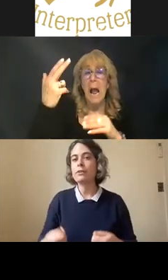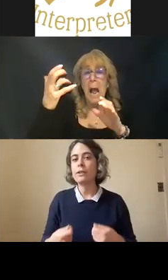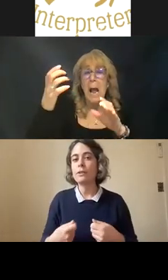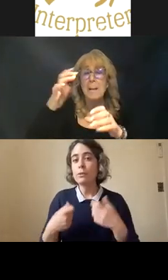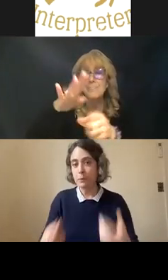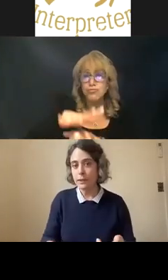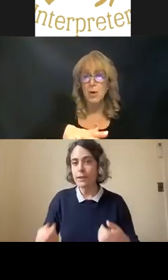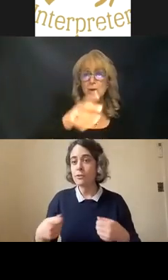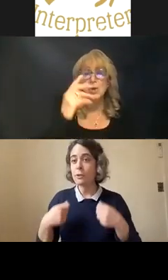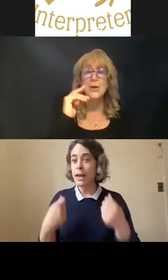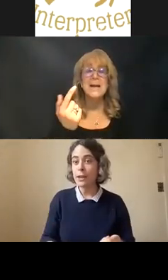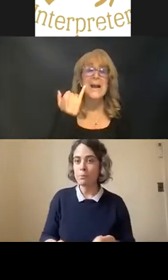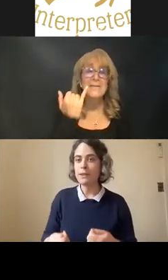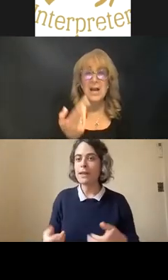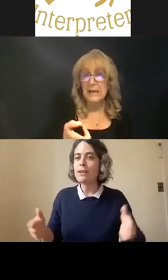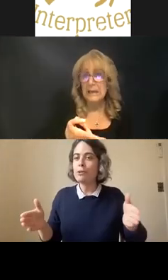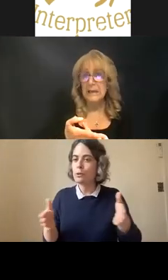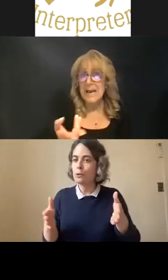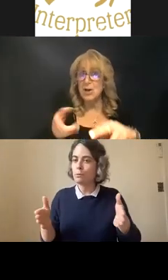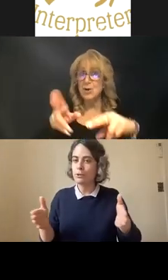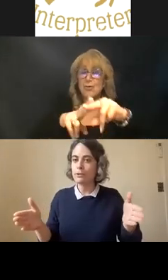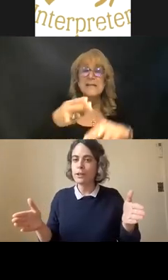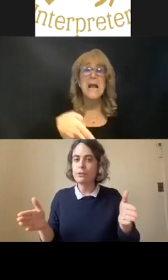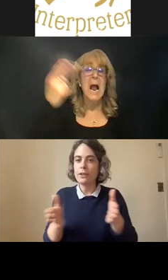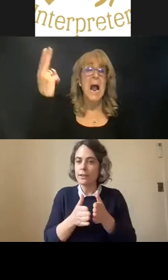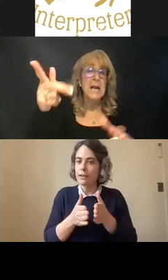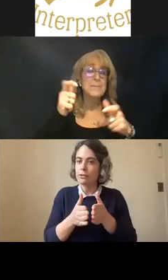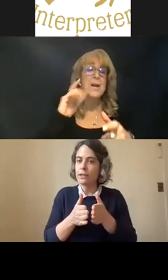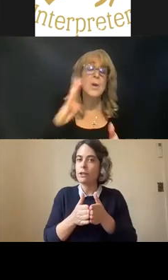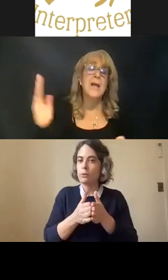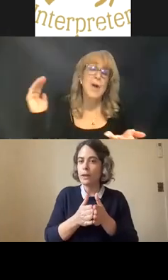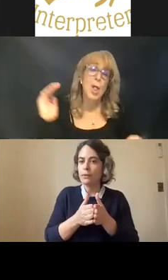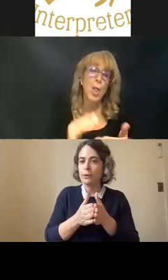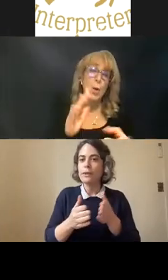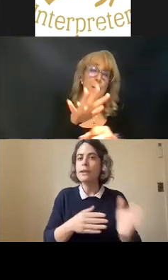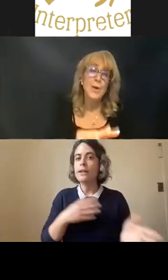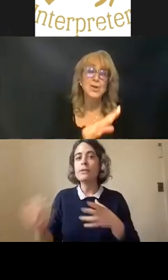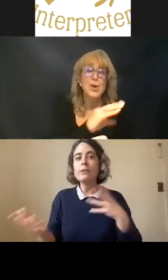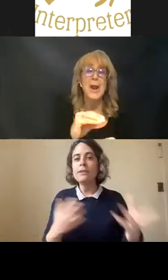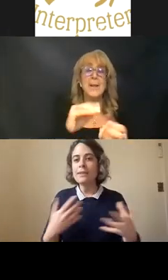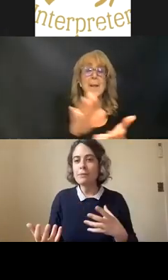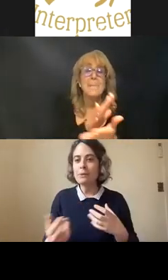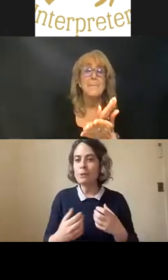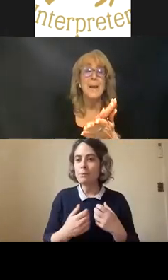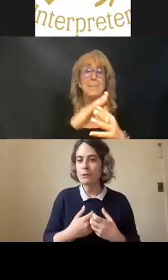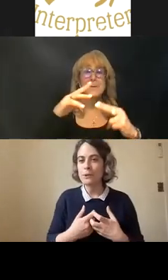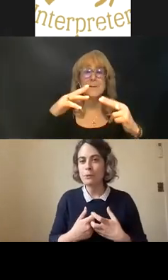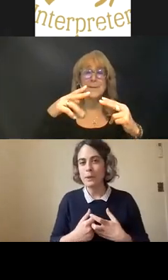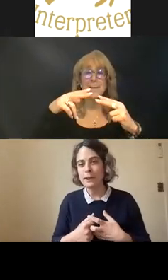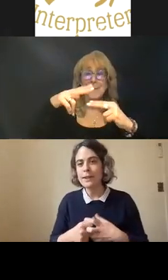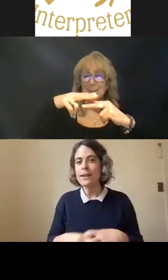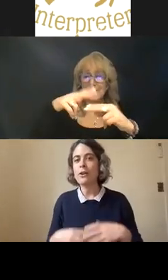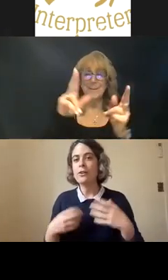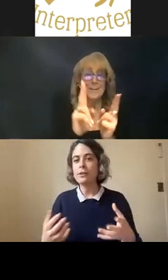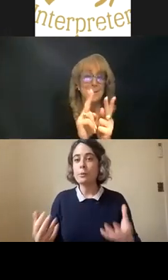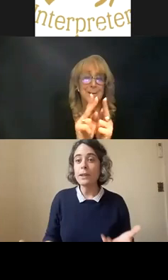increase the speed, I have a high speed, I have a lower pressure and the sheets actually come together. And so there is this link between pressure and